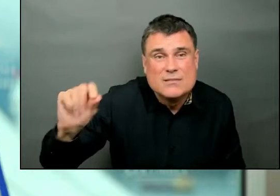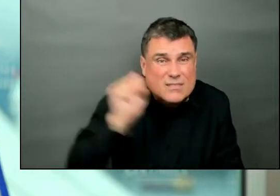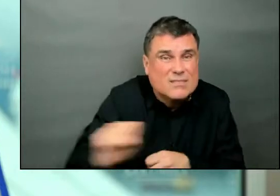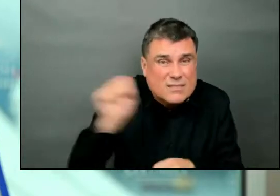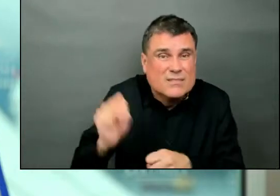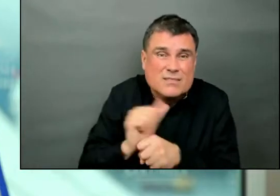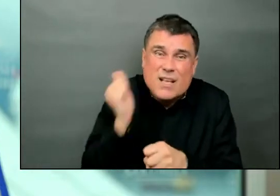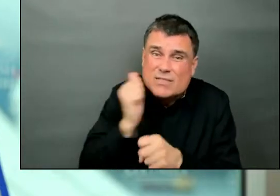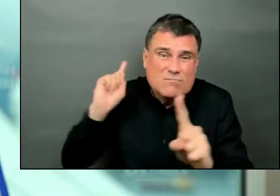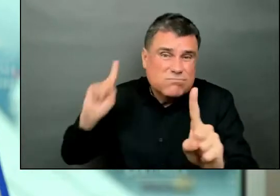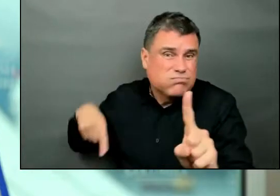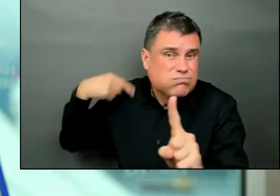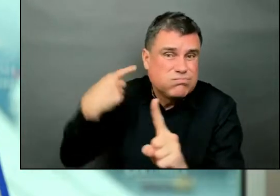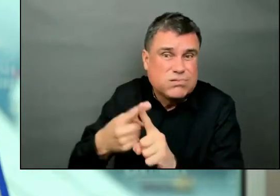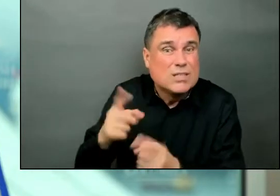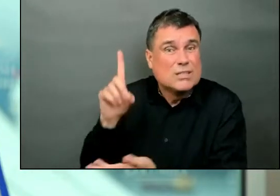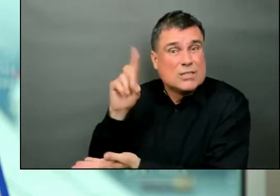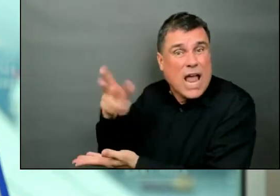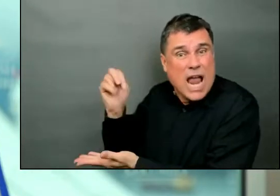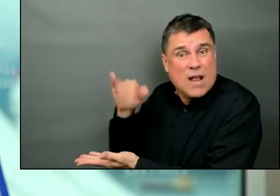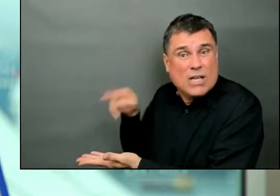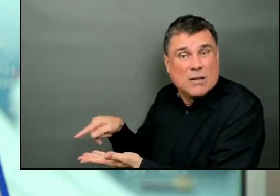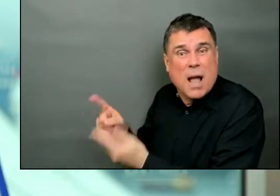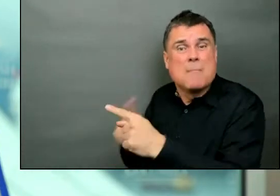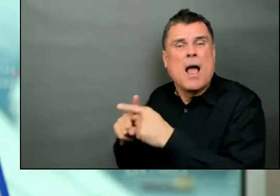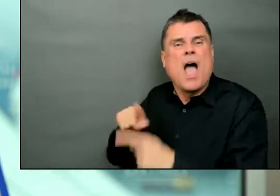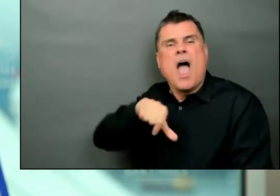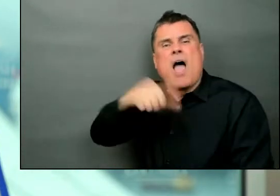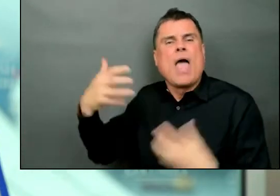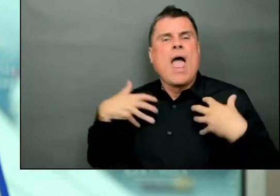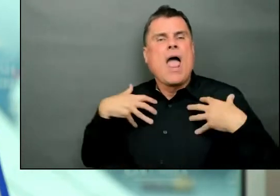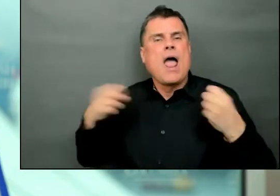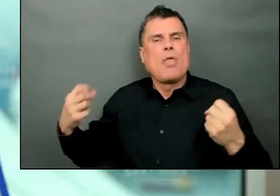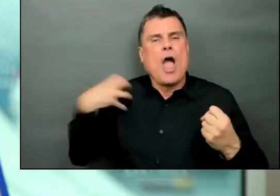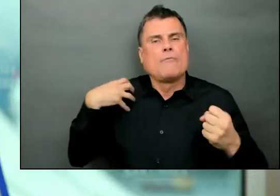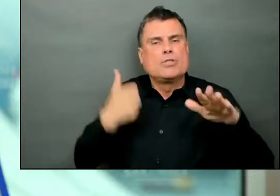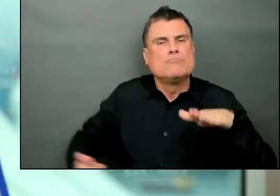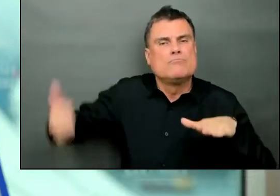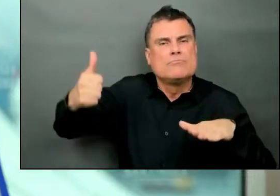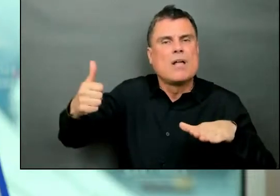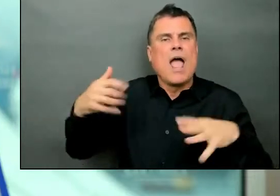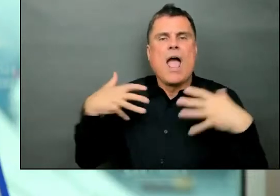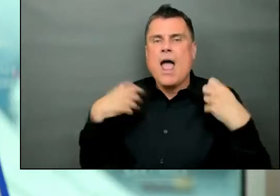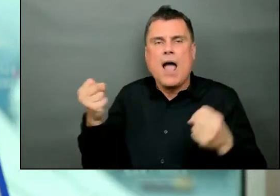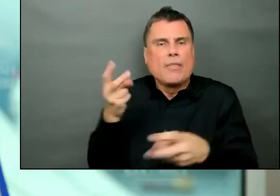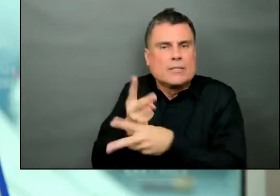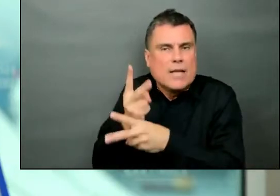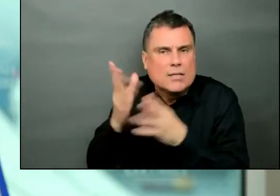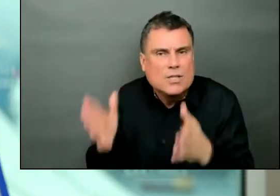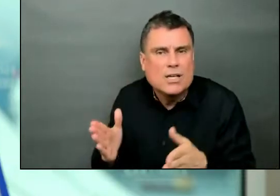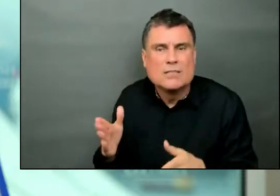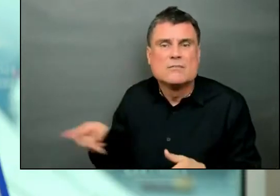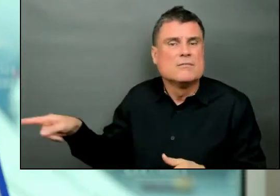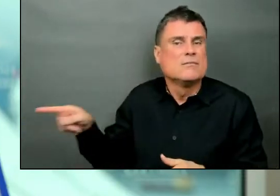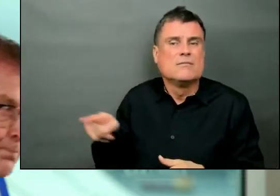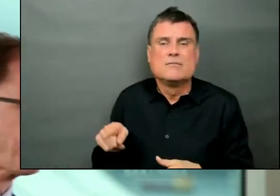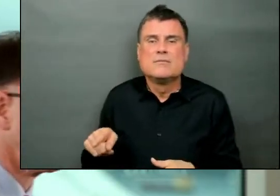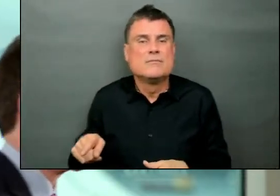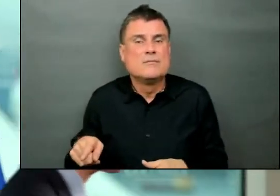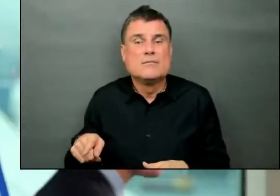workers deserve recognition at 7 o'clock, at 8 o'clock, and 9 o'clock for all they have given to all of us during the pandemic.